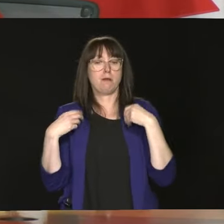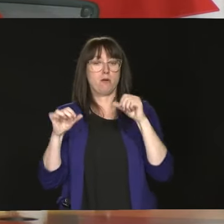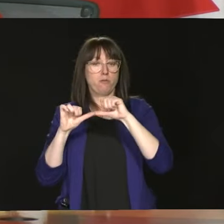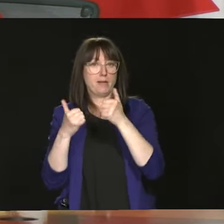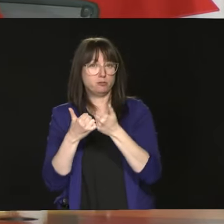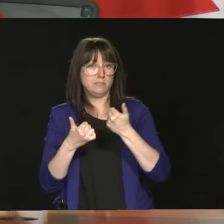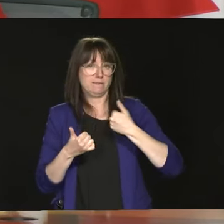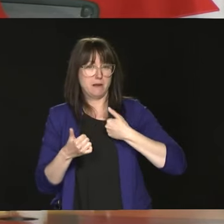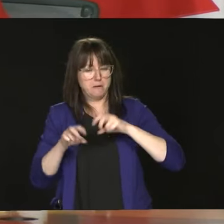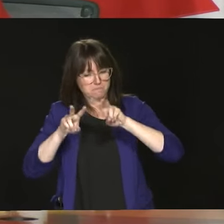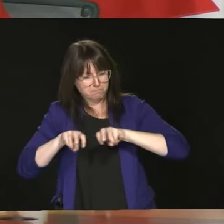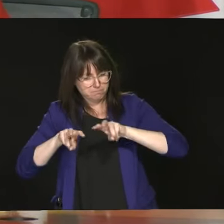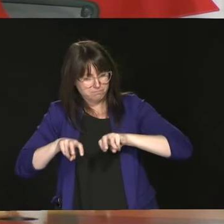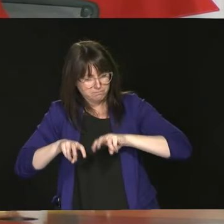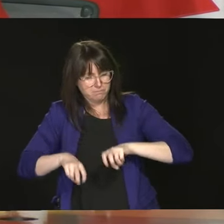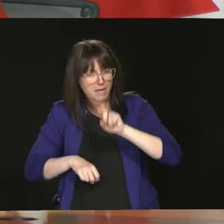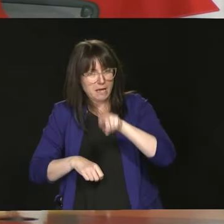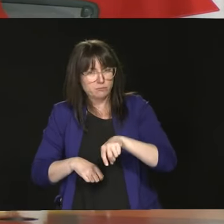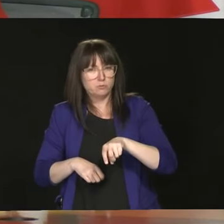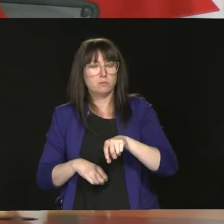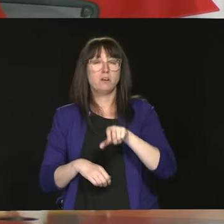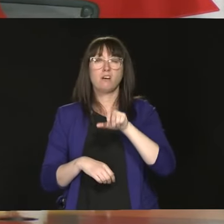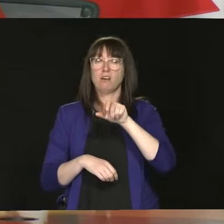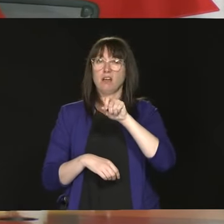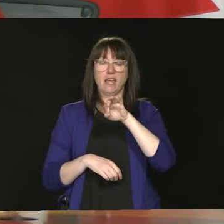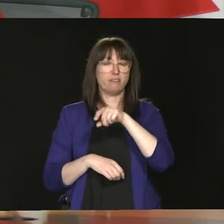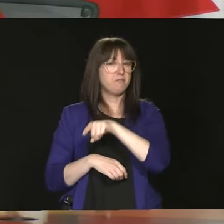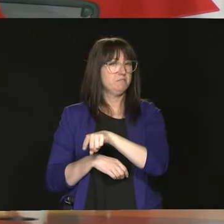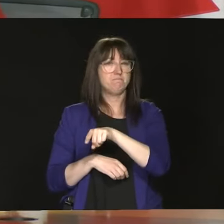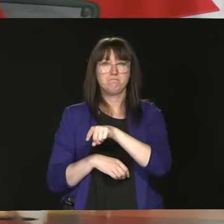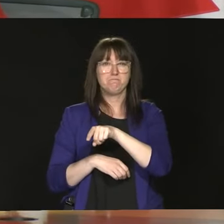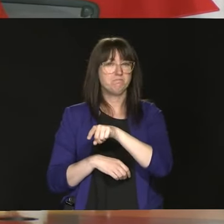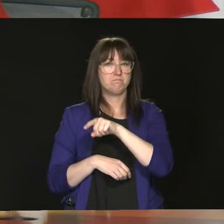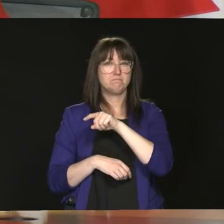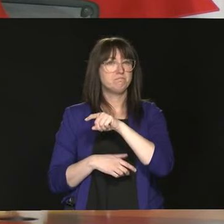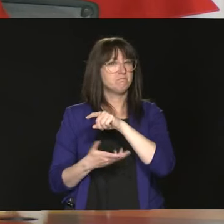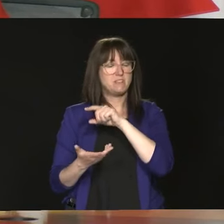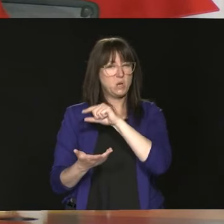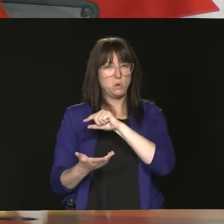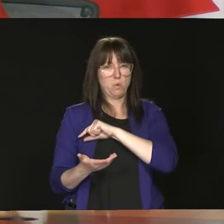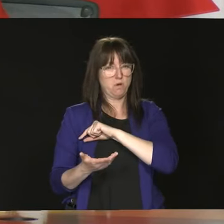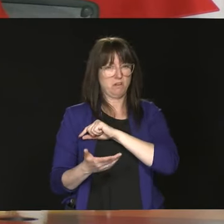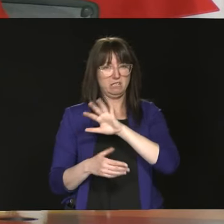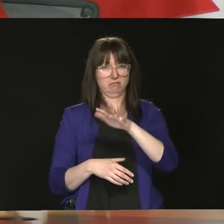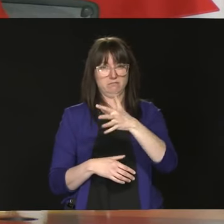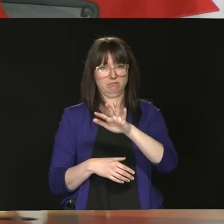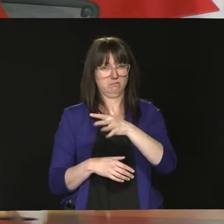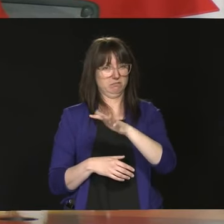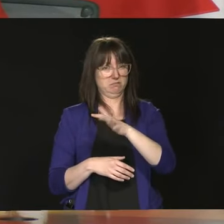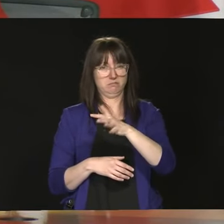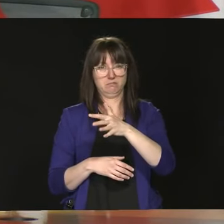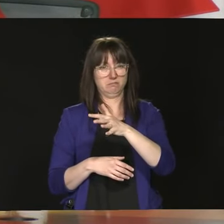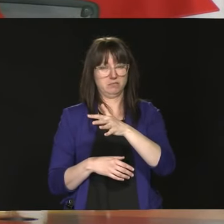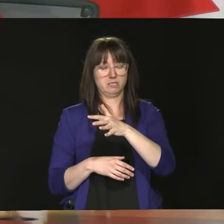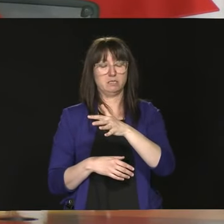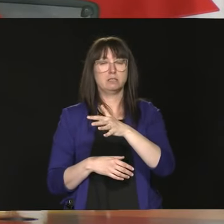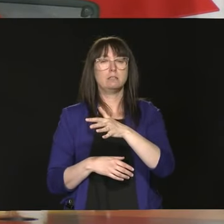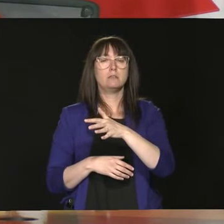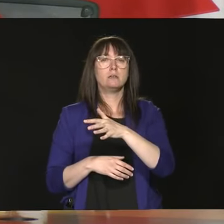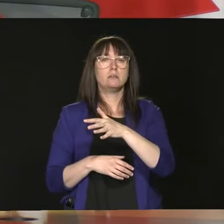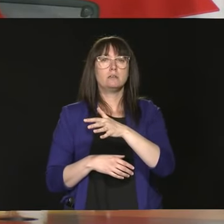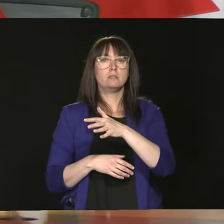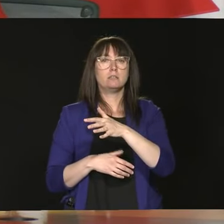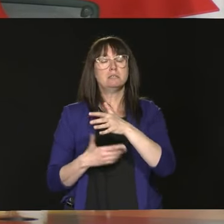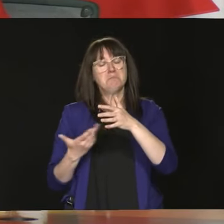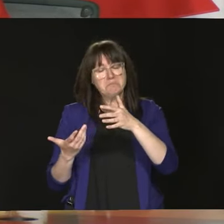issues, soient pas souhaitables, while n'ont rien unwelcome, d'étonnant compte tenu are not de l'augmentation de la unexpected demande given the